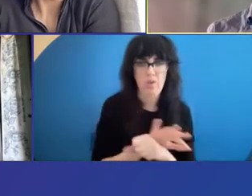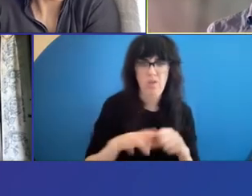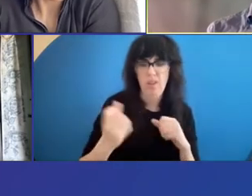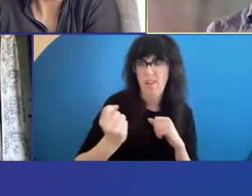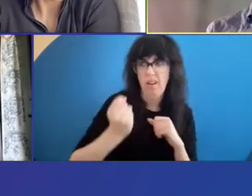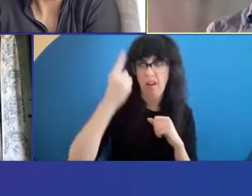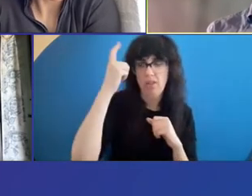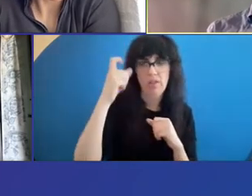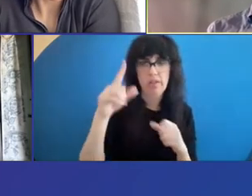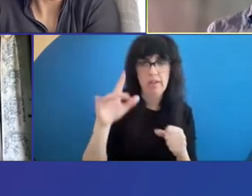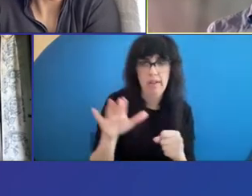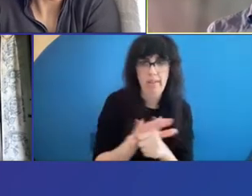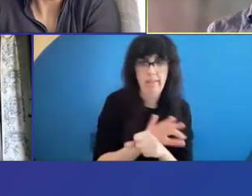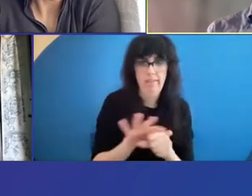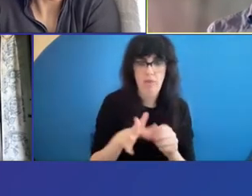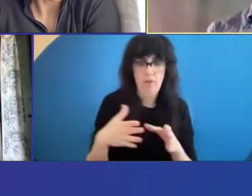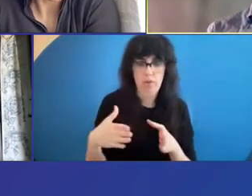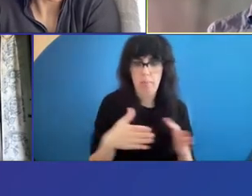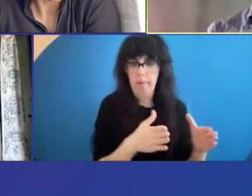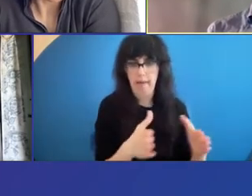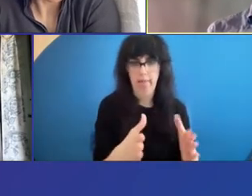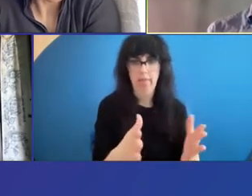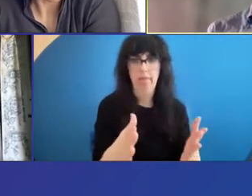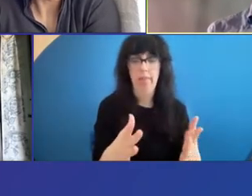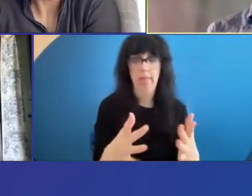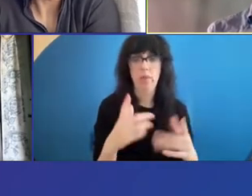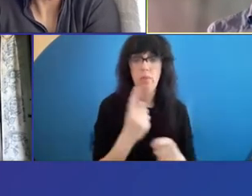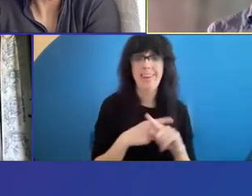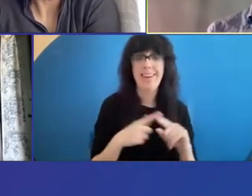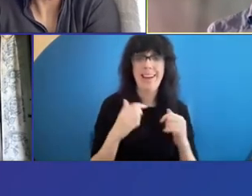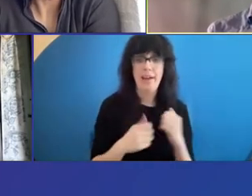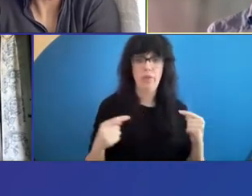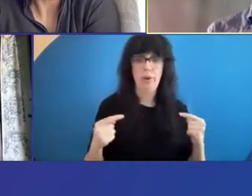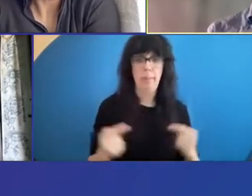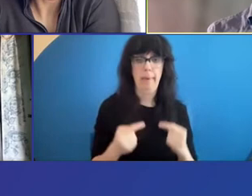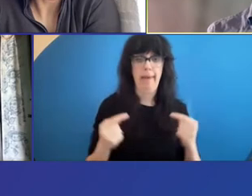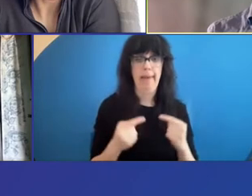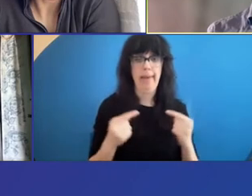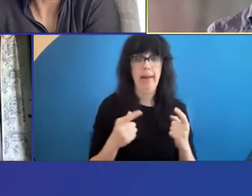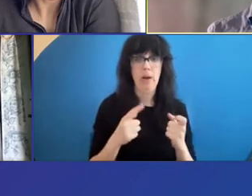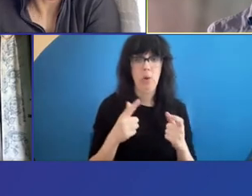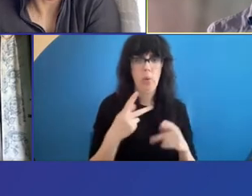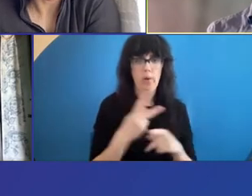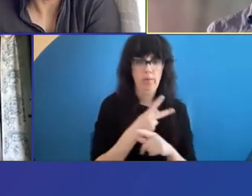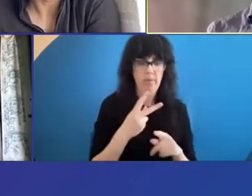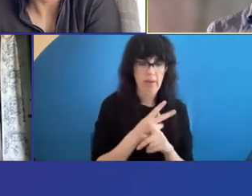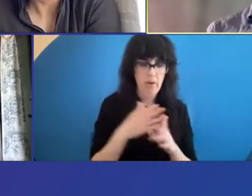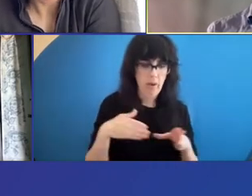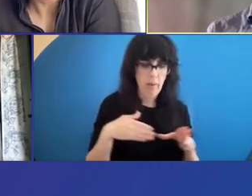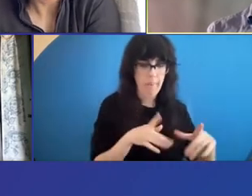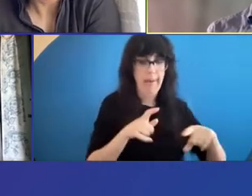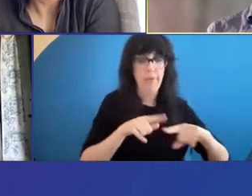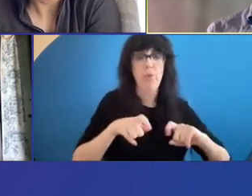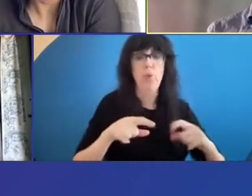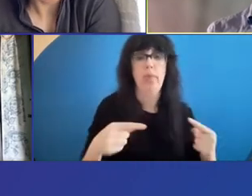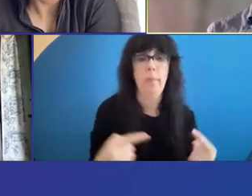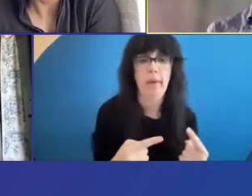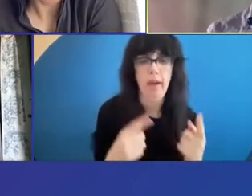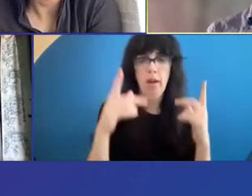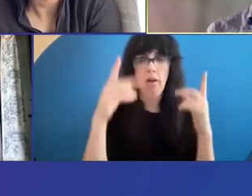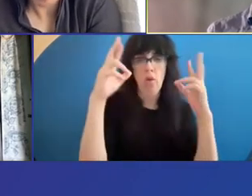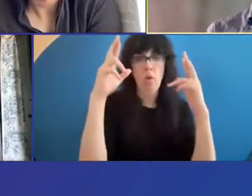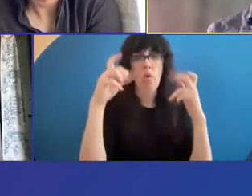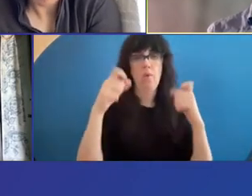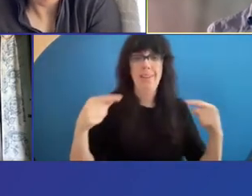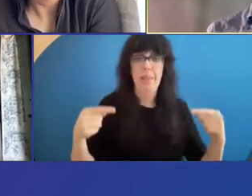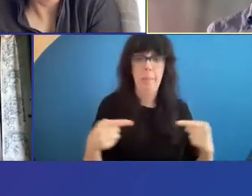pathway, because with every pain, we found a pathway into that pain, and hopefully we will find a